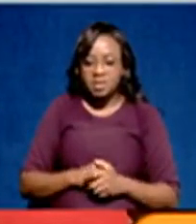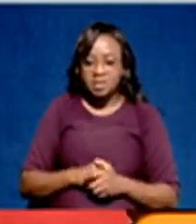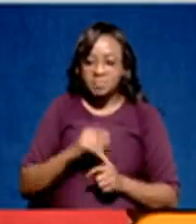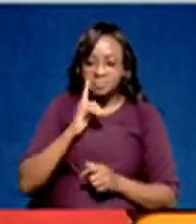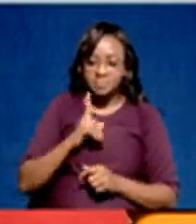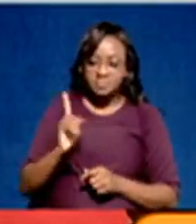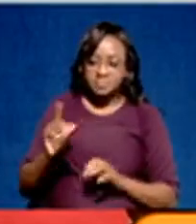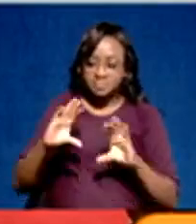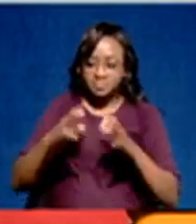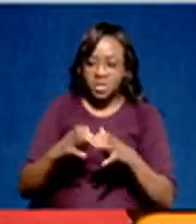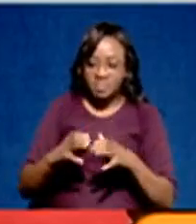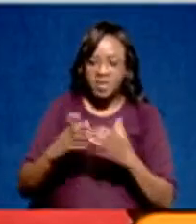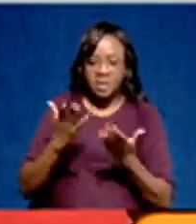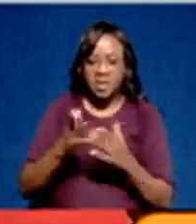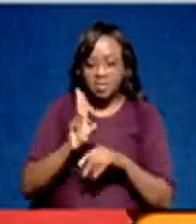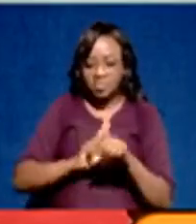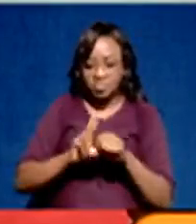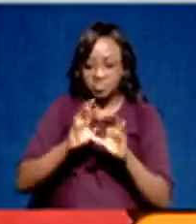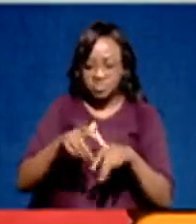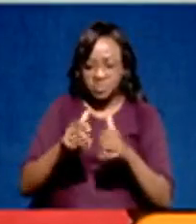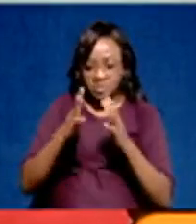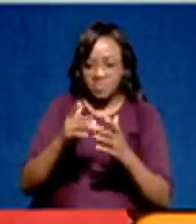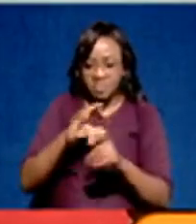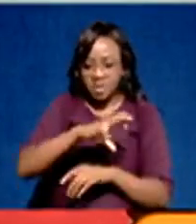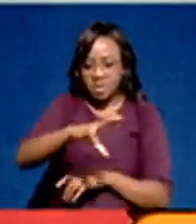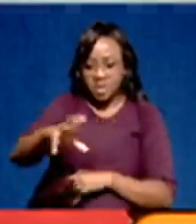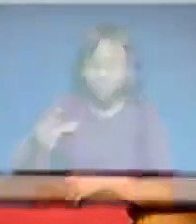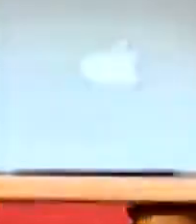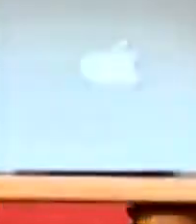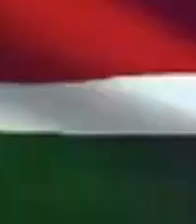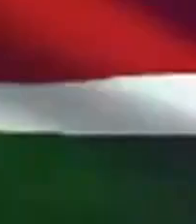now revolutionizing smallholder farming in four counties.